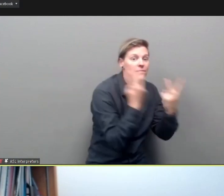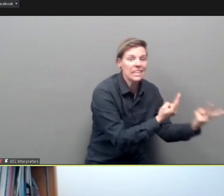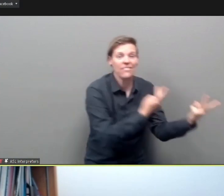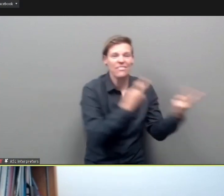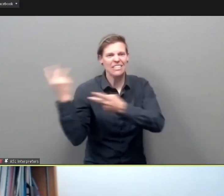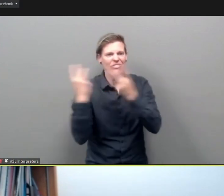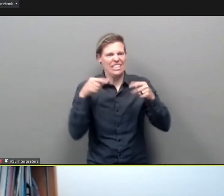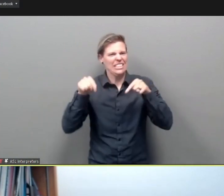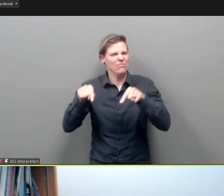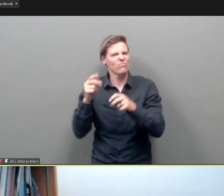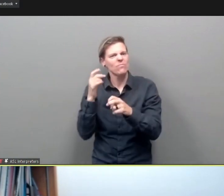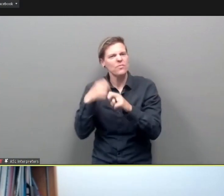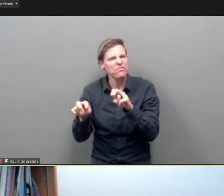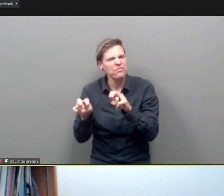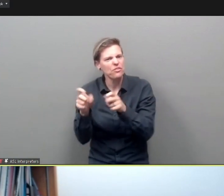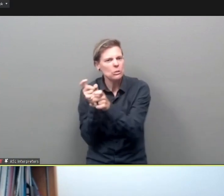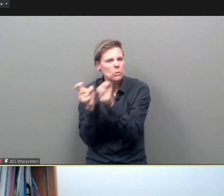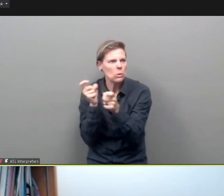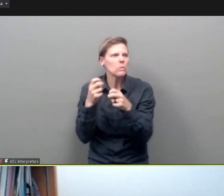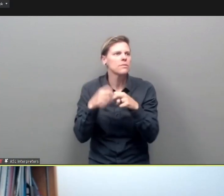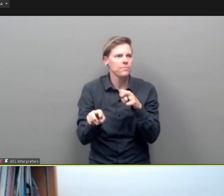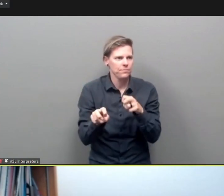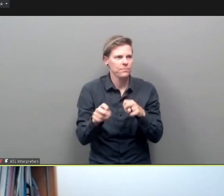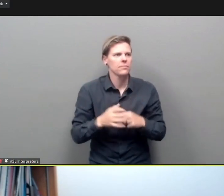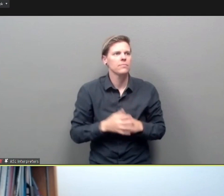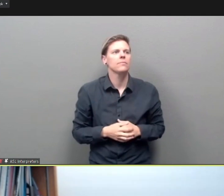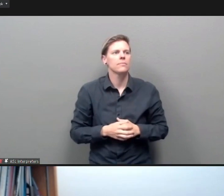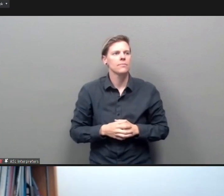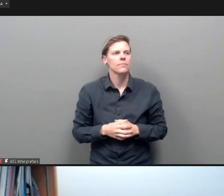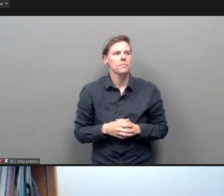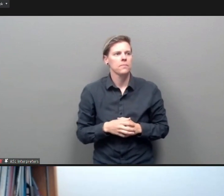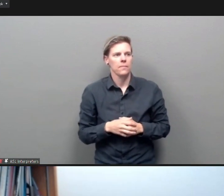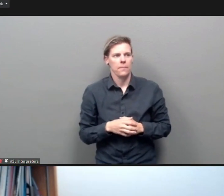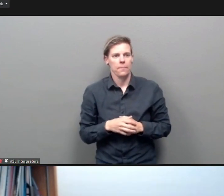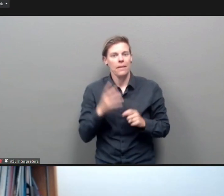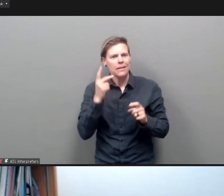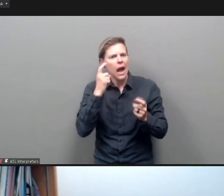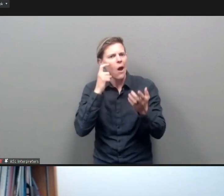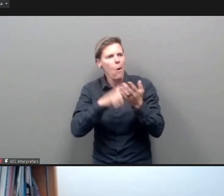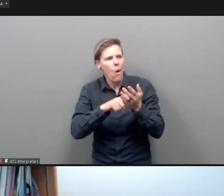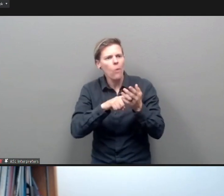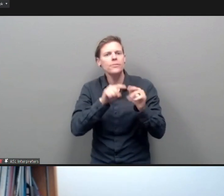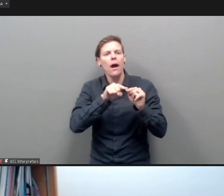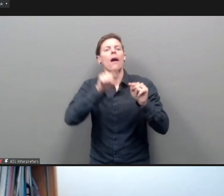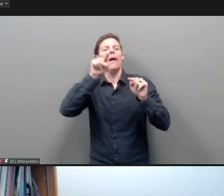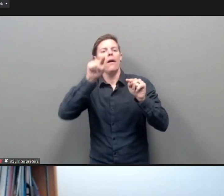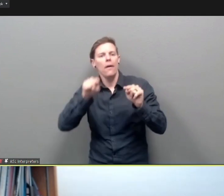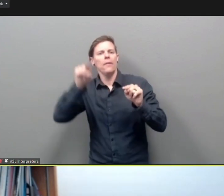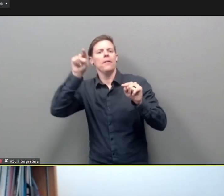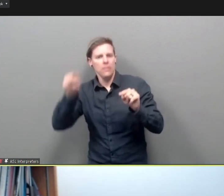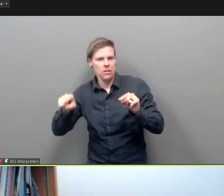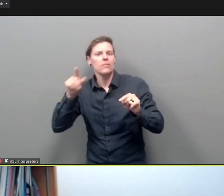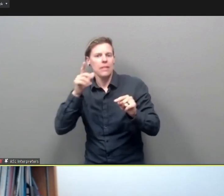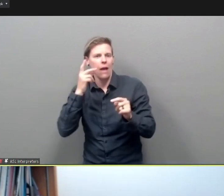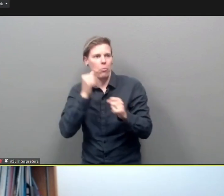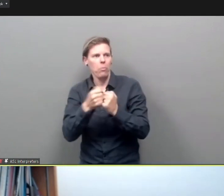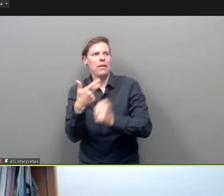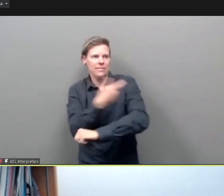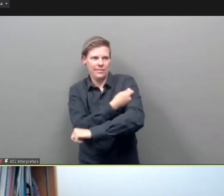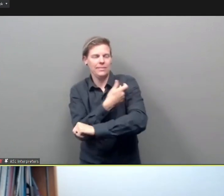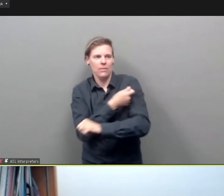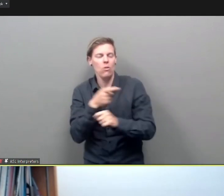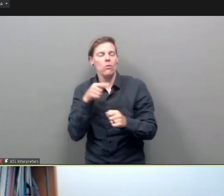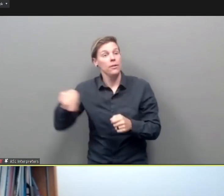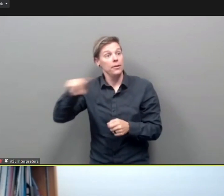though is the trend of fully vaccinated. Oh, so was it? Yeah, so that's trend of breakthrough